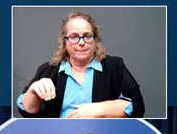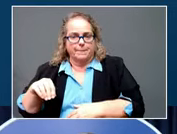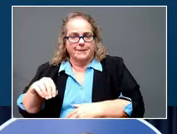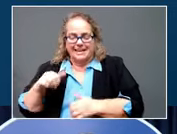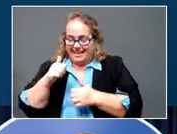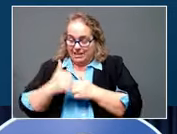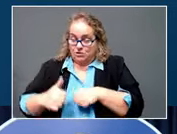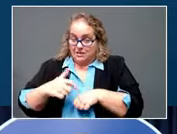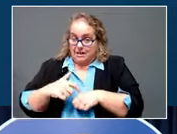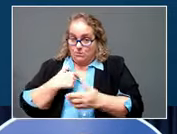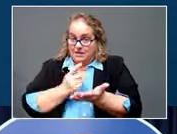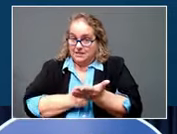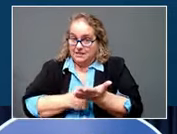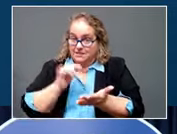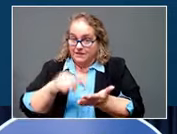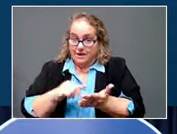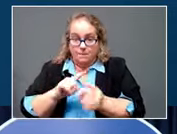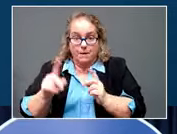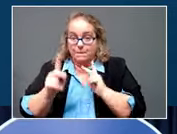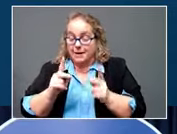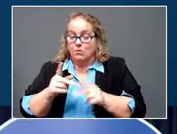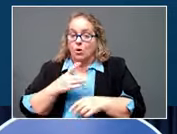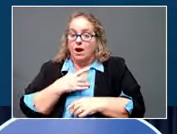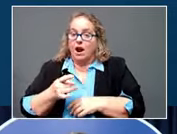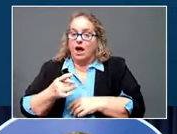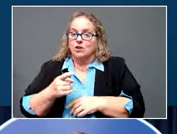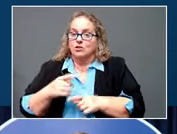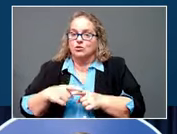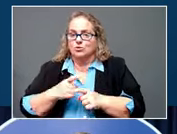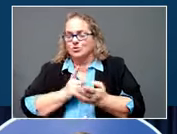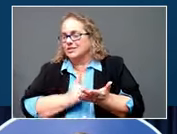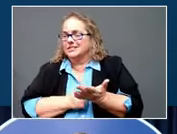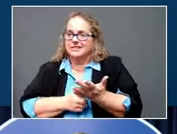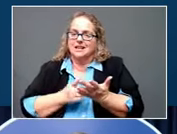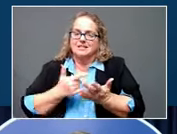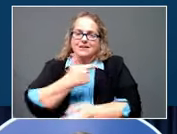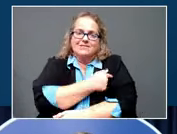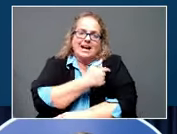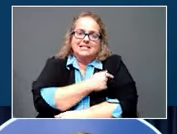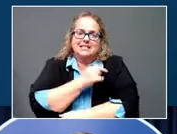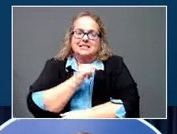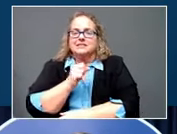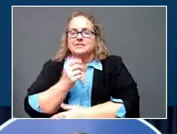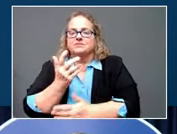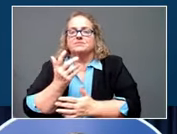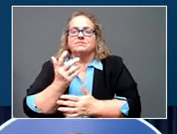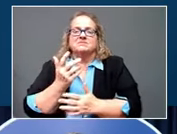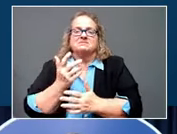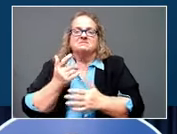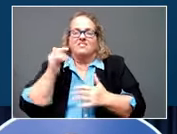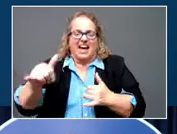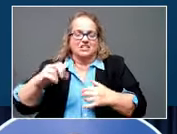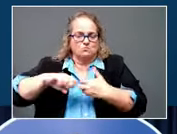this, but people like to talk about vaccines like they're divisive, that there